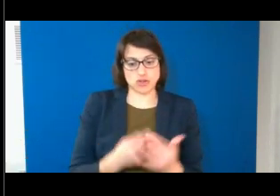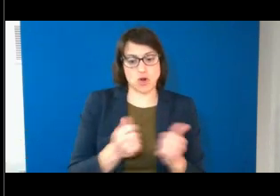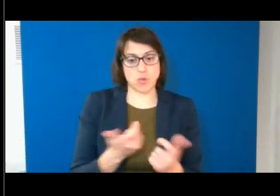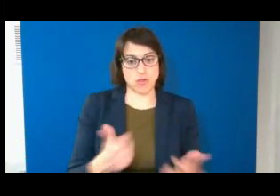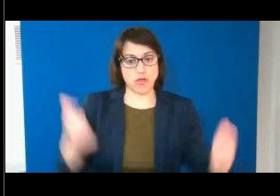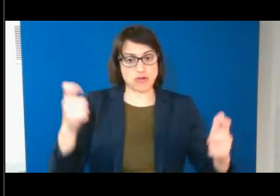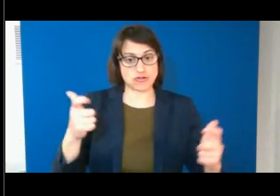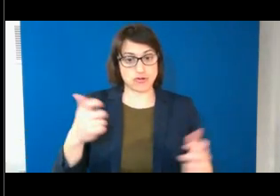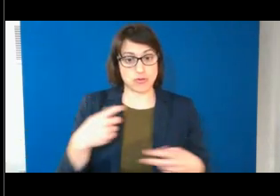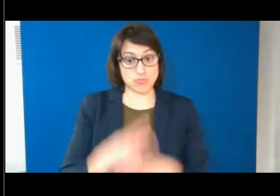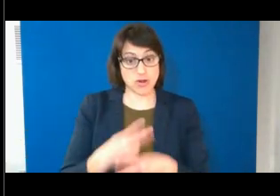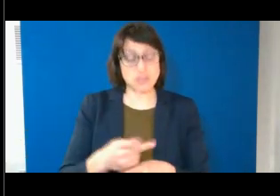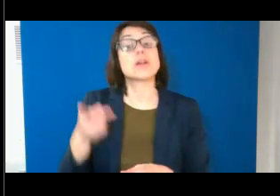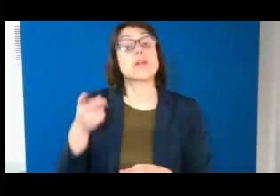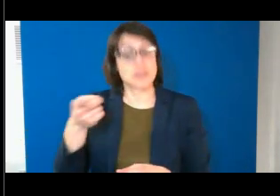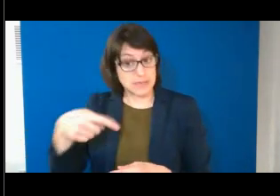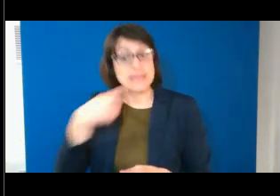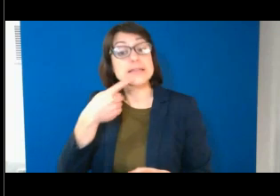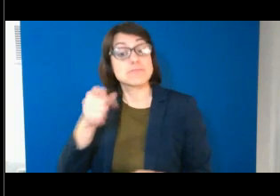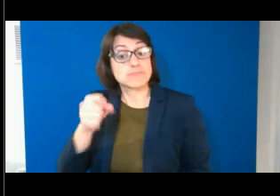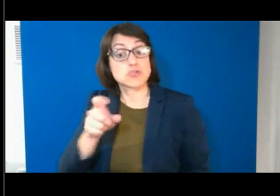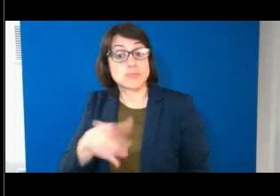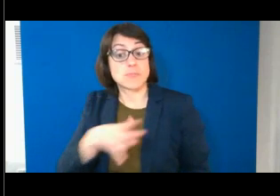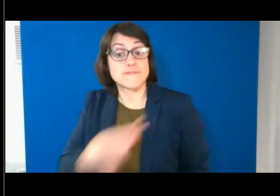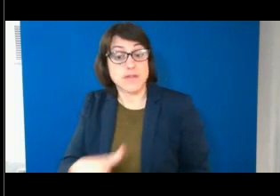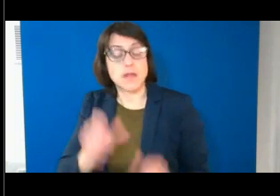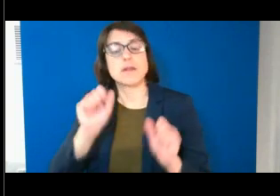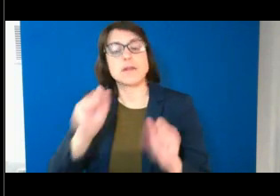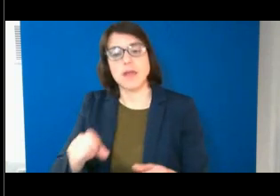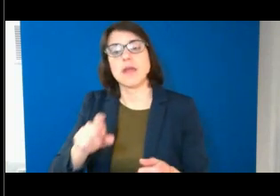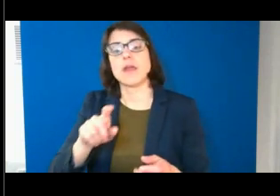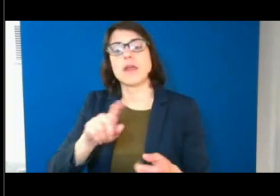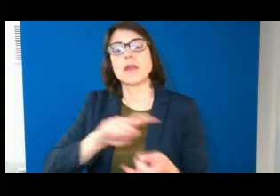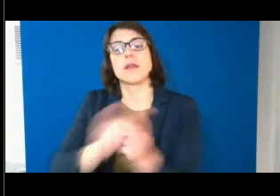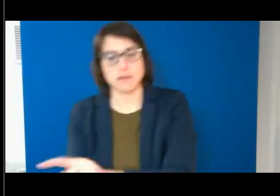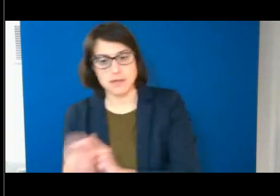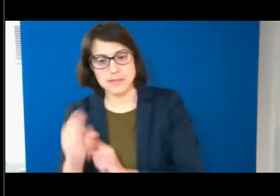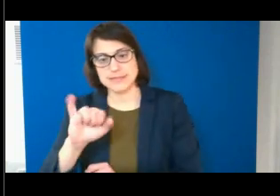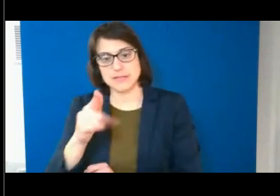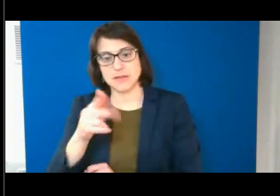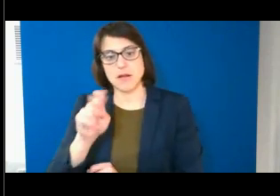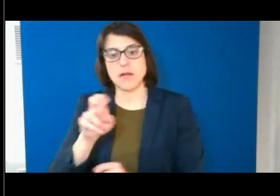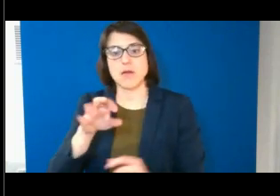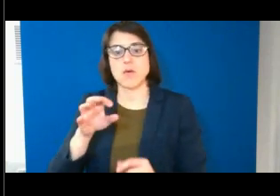recycling into silicone oil that can then be reused for various silicone products.